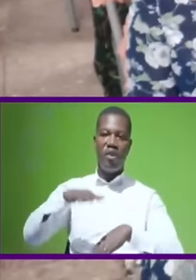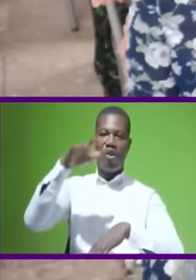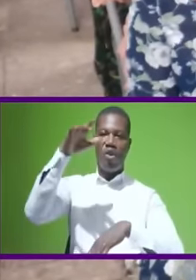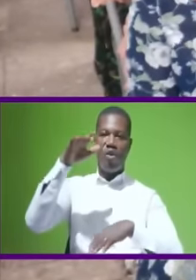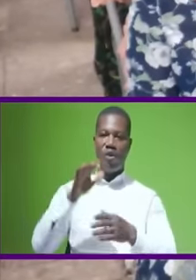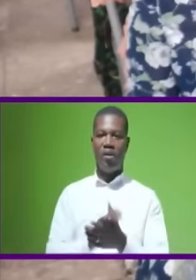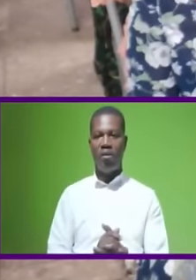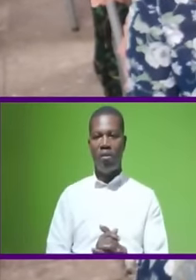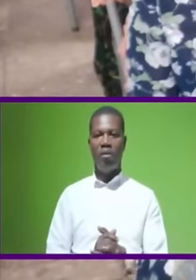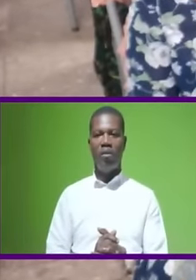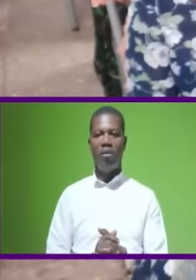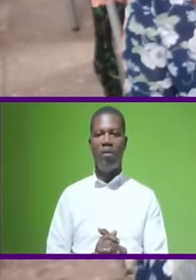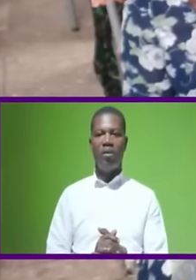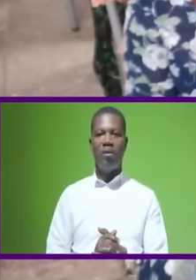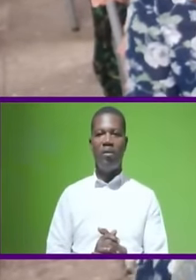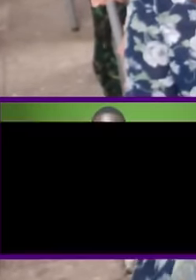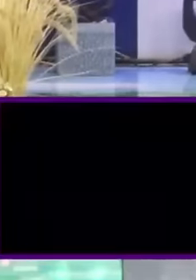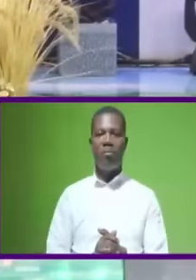heavenly